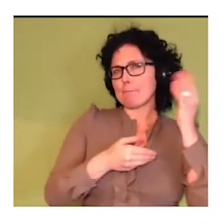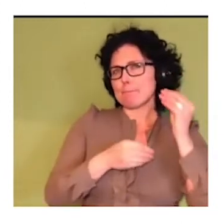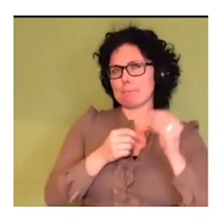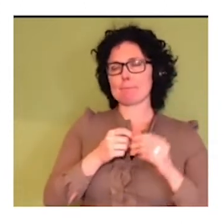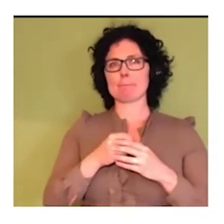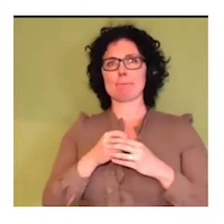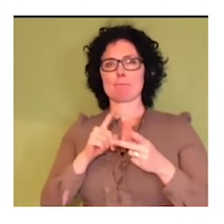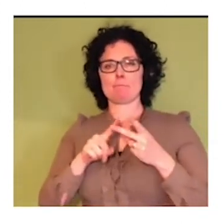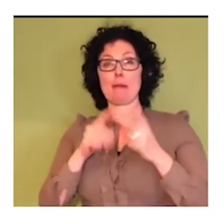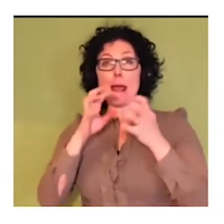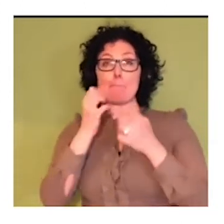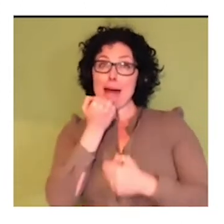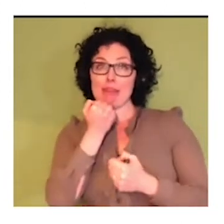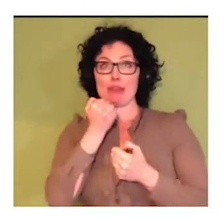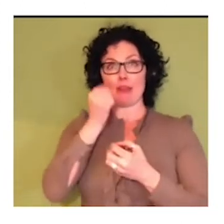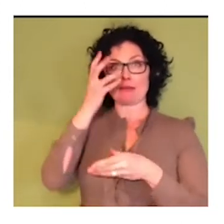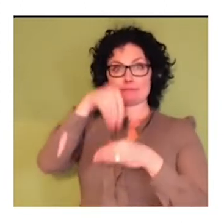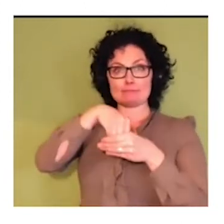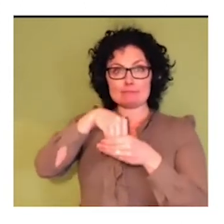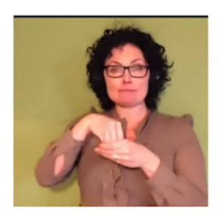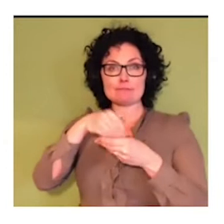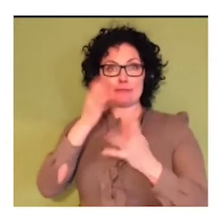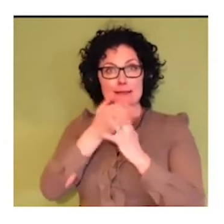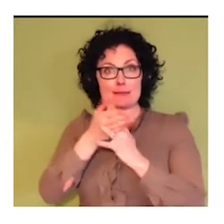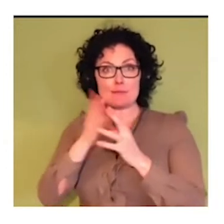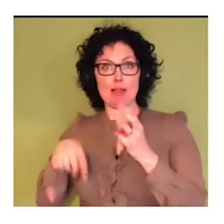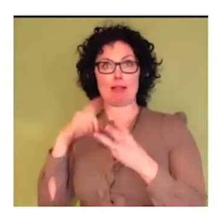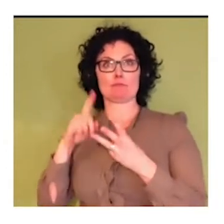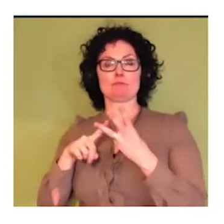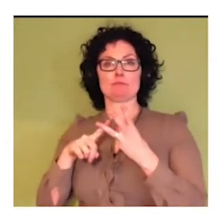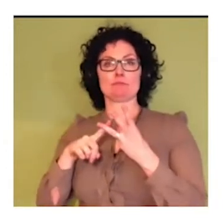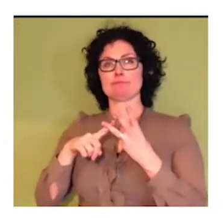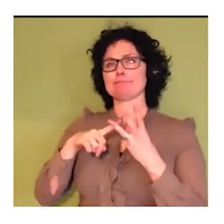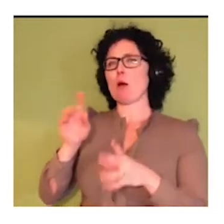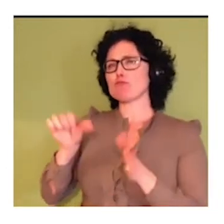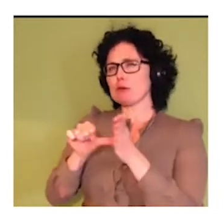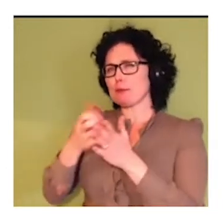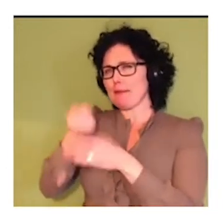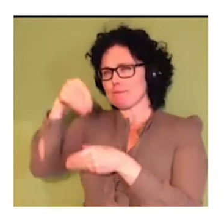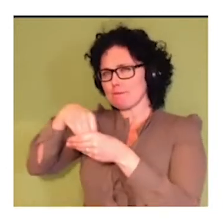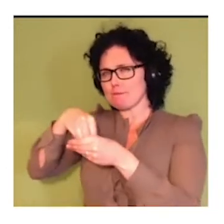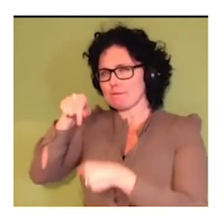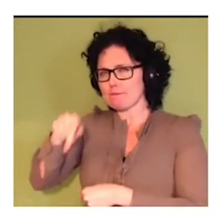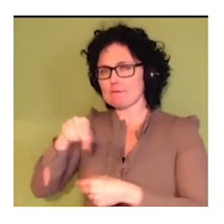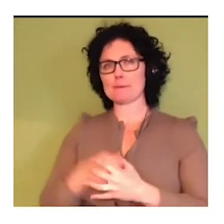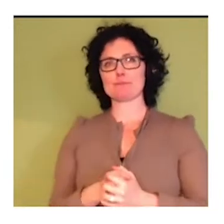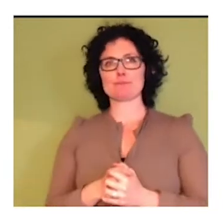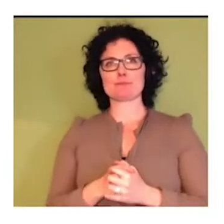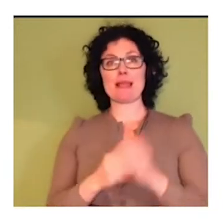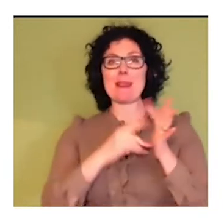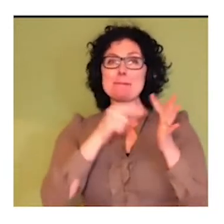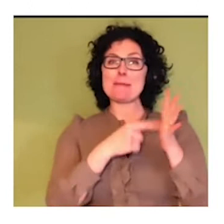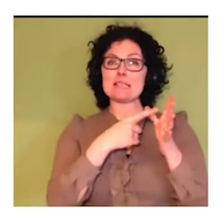there accessibility hazards in there? And this type of accessibility metadata is now displayed on some